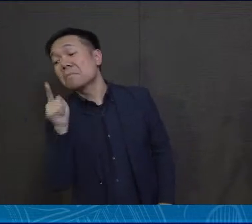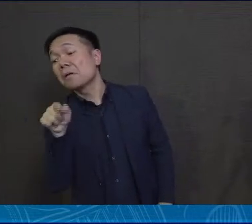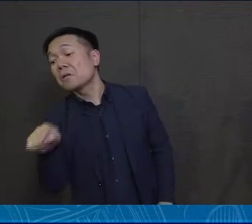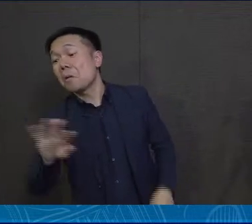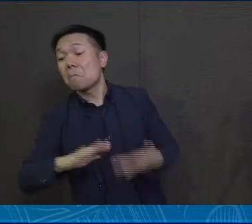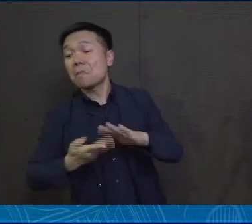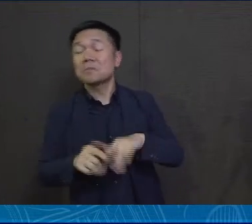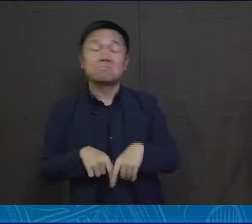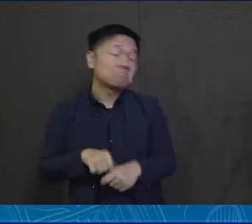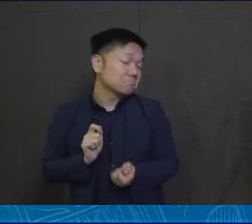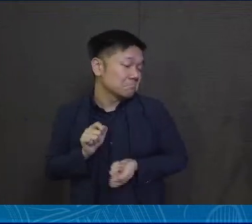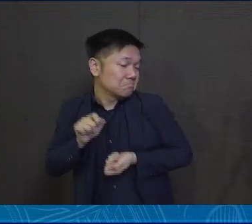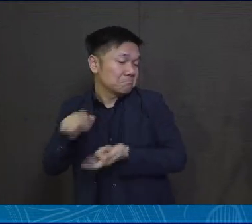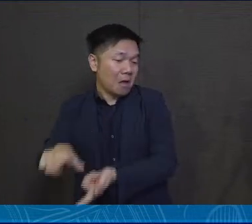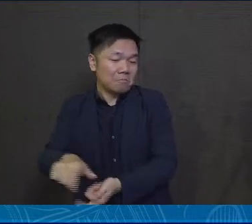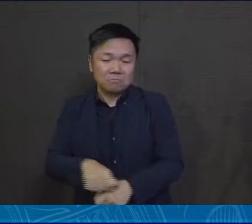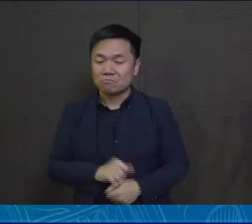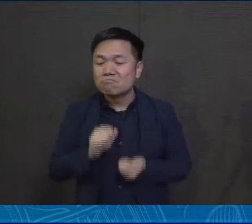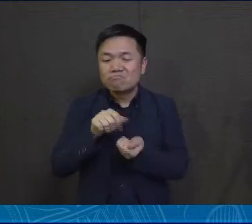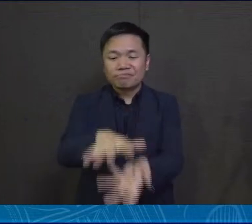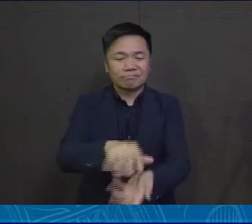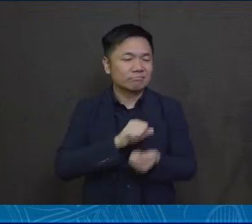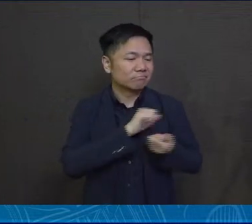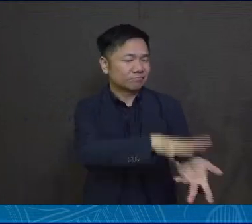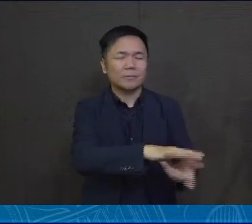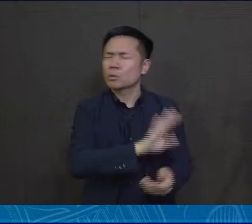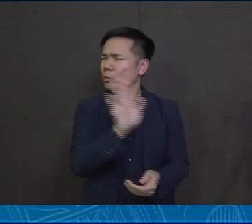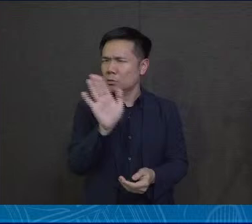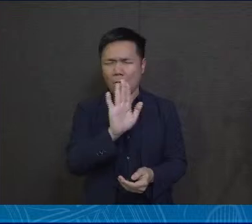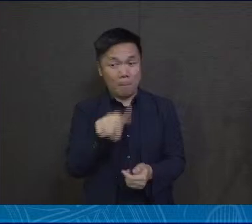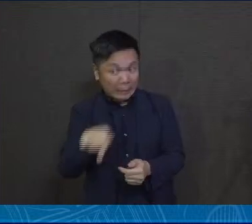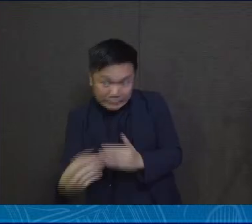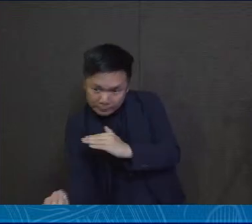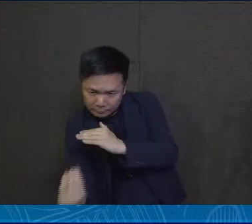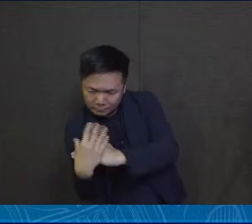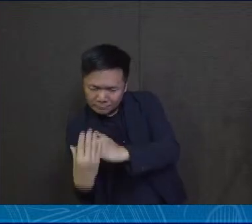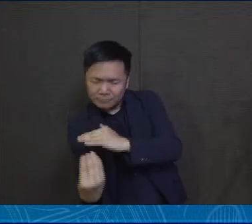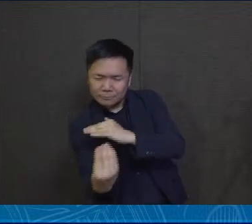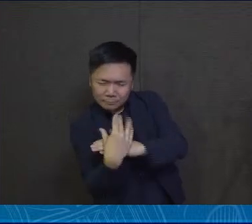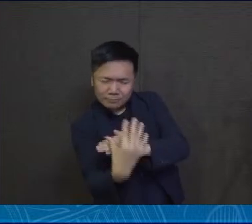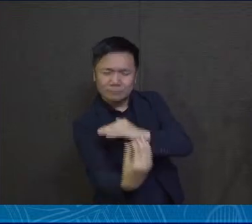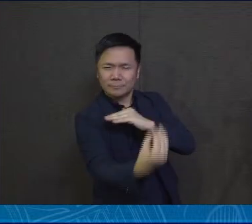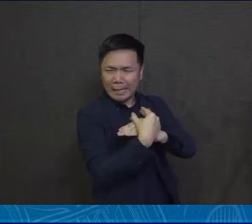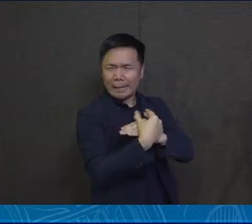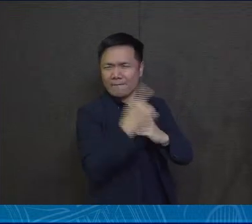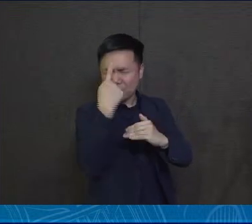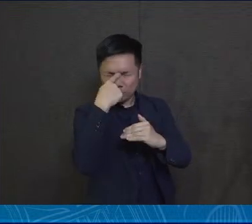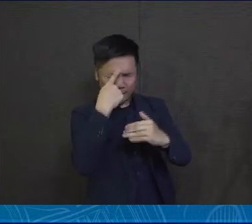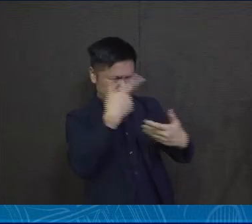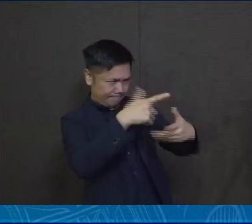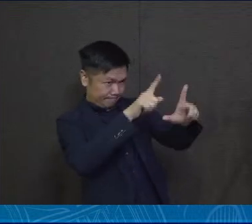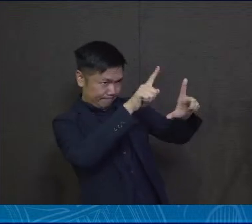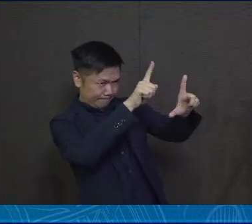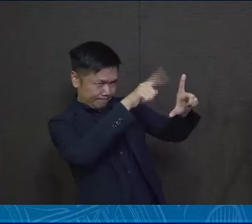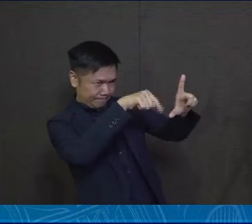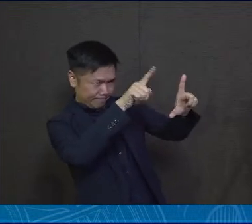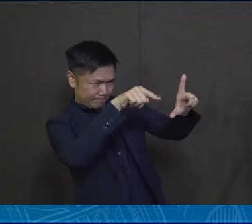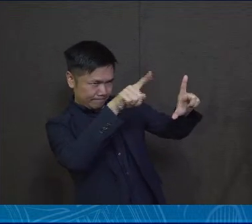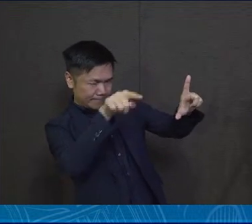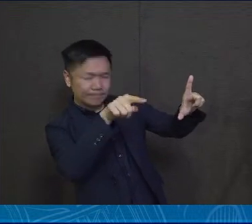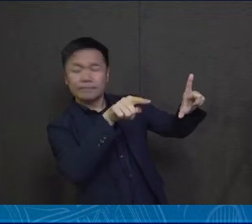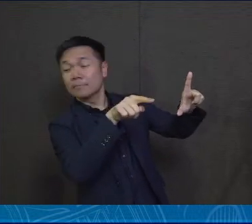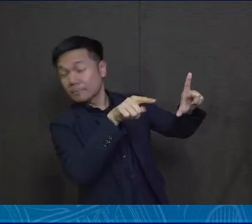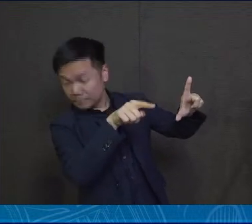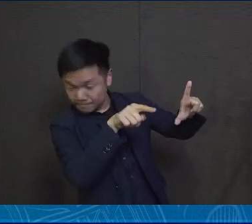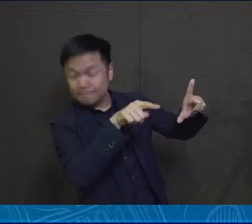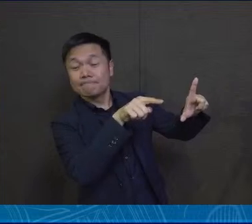but instead using that sort of local knowledge to form the models in the first place, to form our understanding. And that does require, and